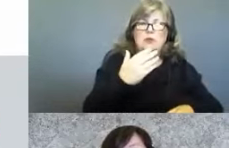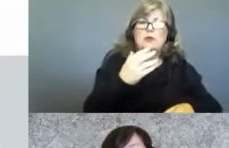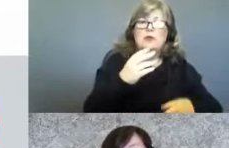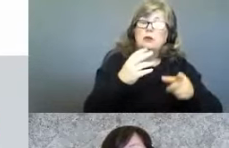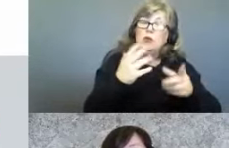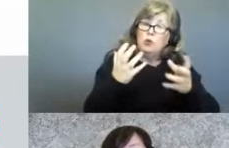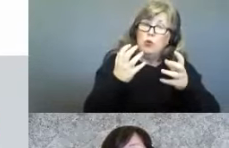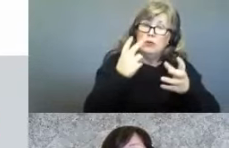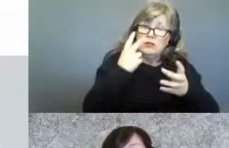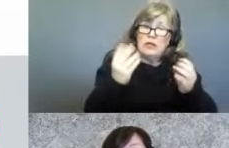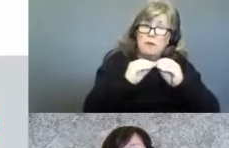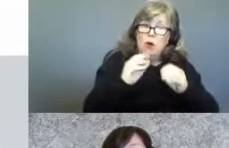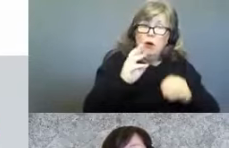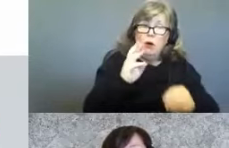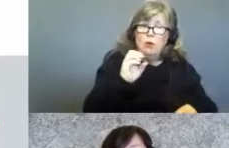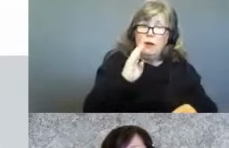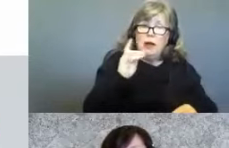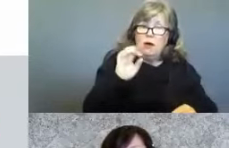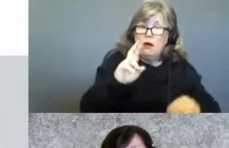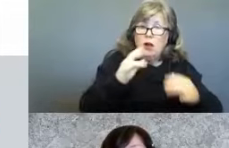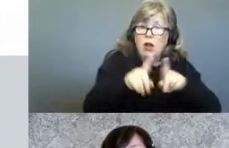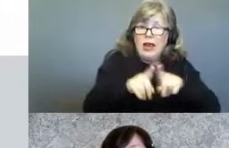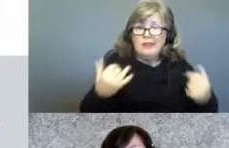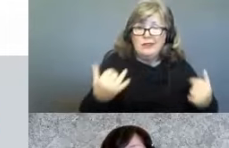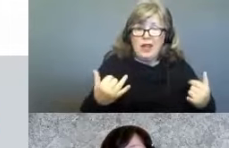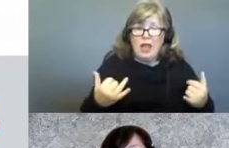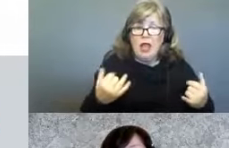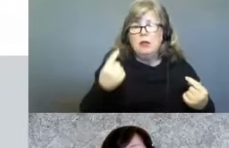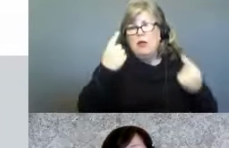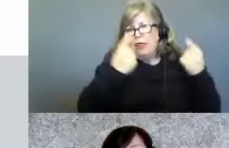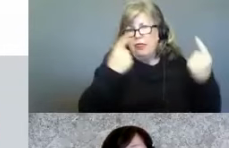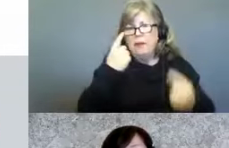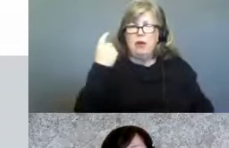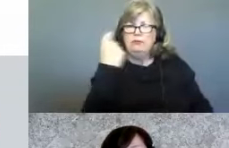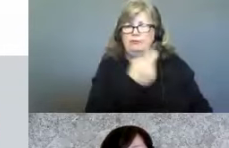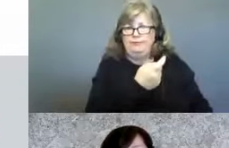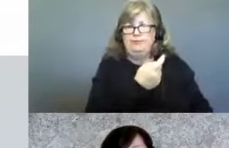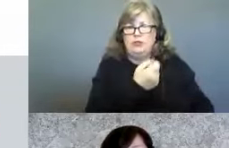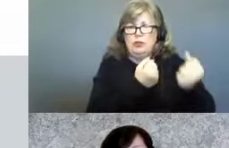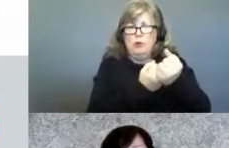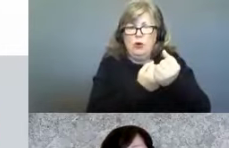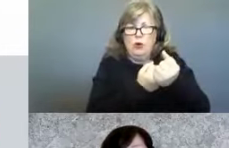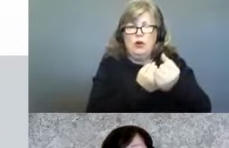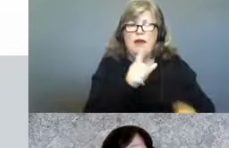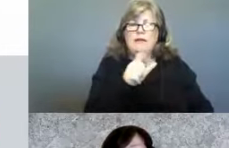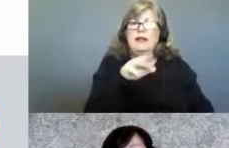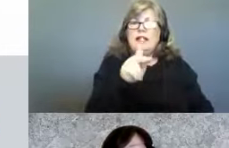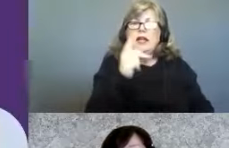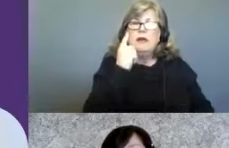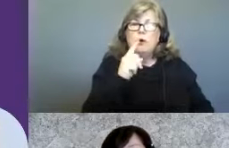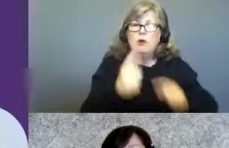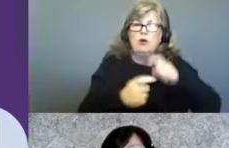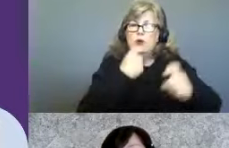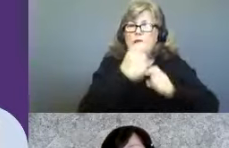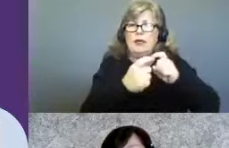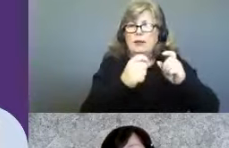want to see more like this one, please consider supporting us. The links are included to our donate pages that will help us